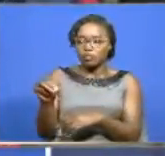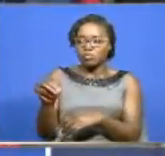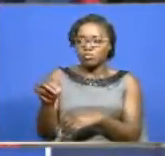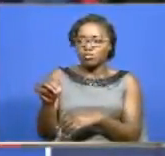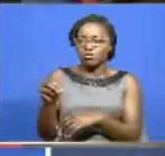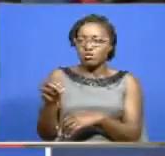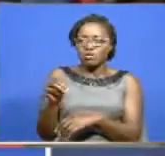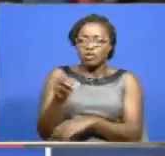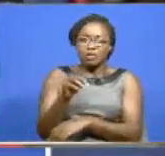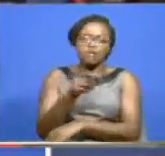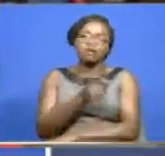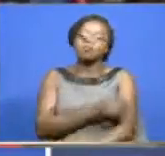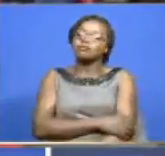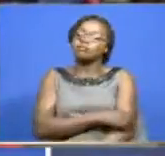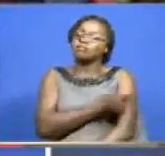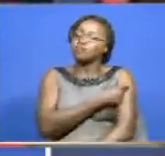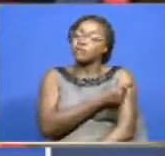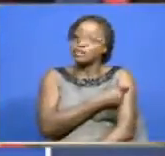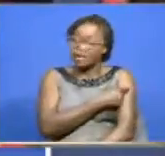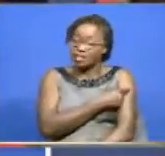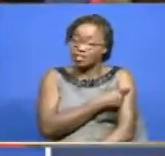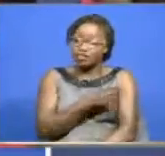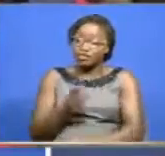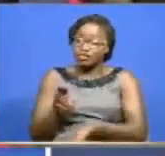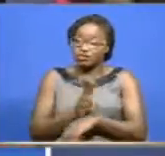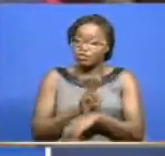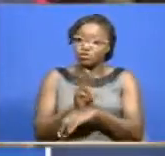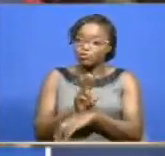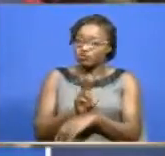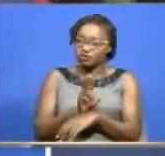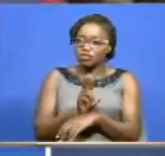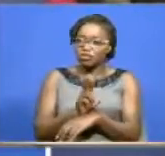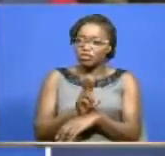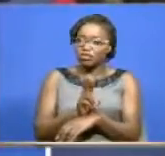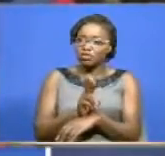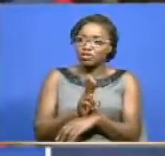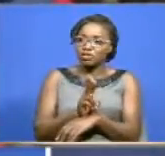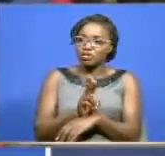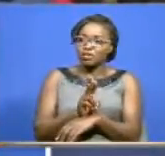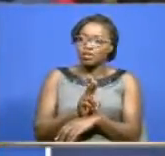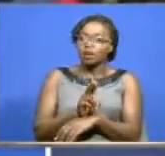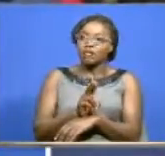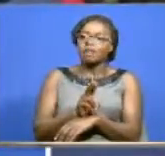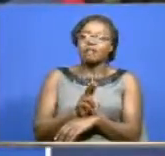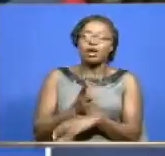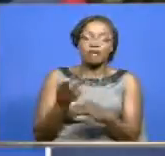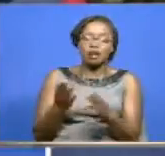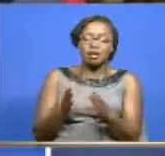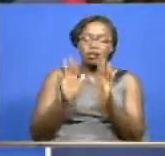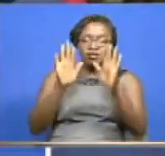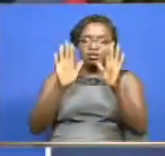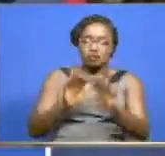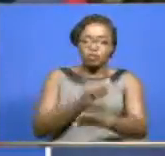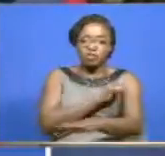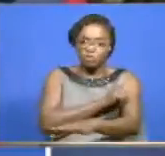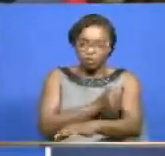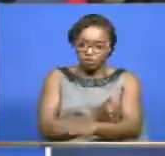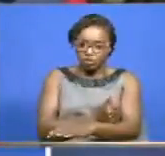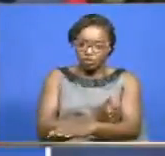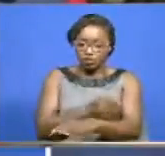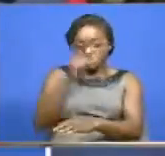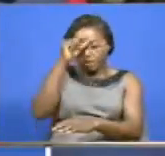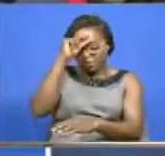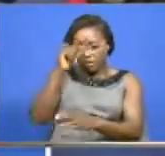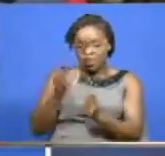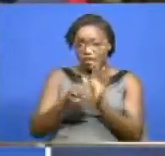using drugs. They're using cocaine, they're using marijuana. And we really ask the relevant bodies of the government, for example, NACADA, to really